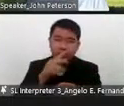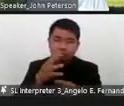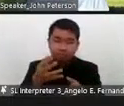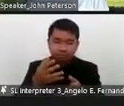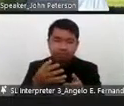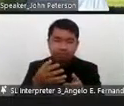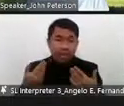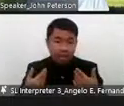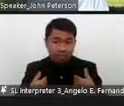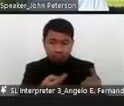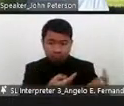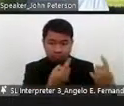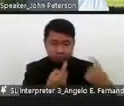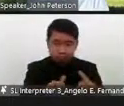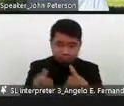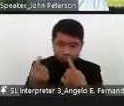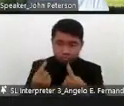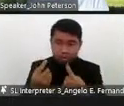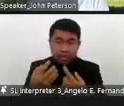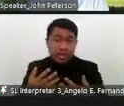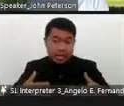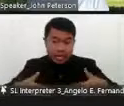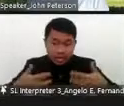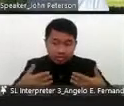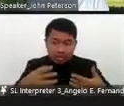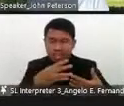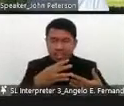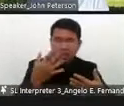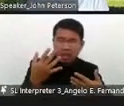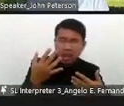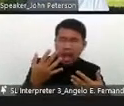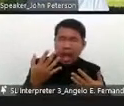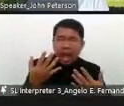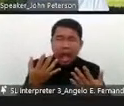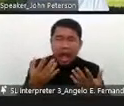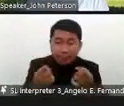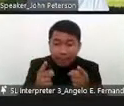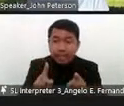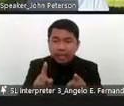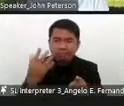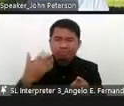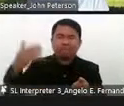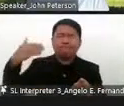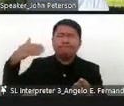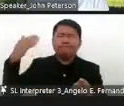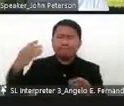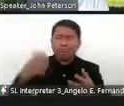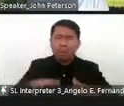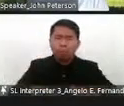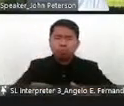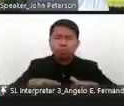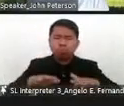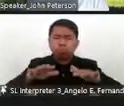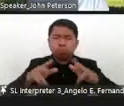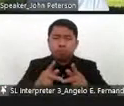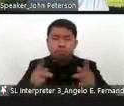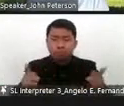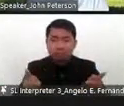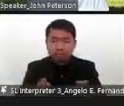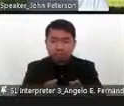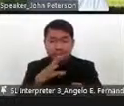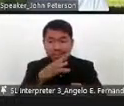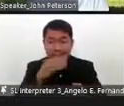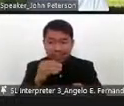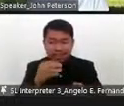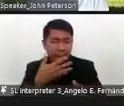or working through inundation or constant flooding in their area, and then sites where abandonment became the best course of action for